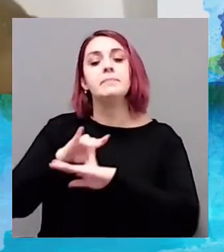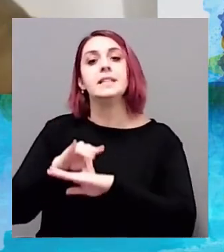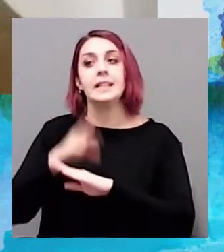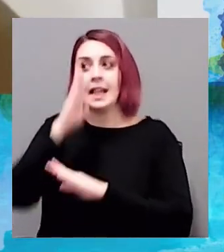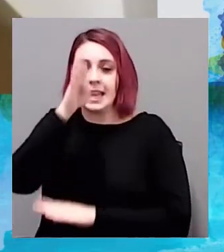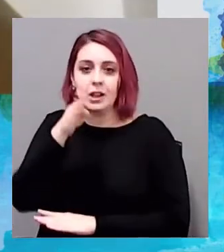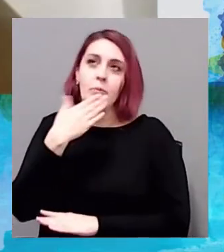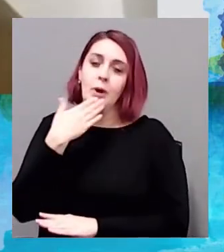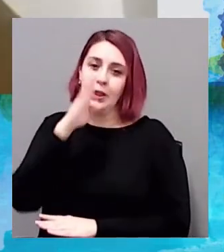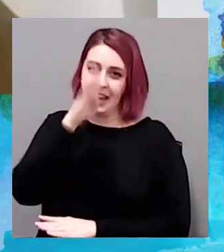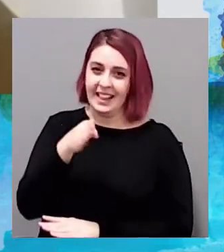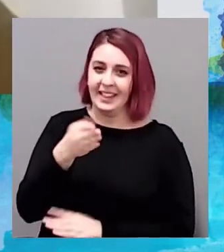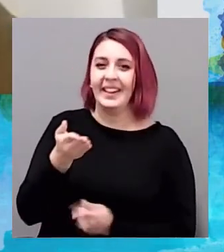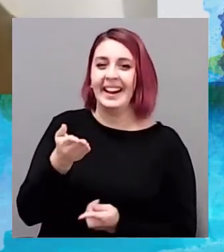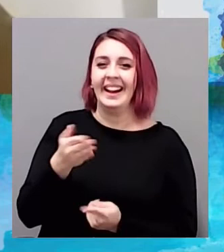to see how